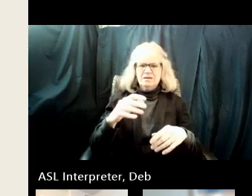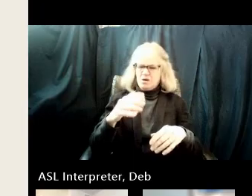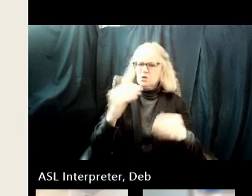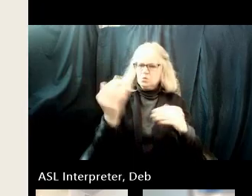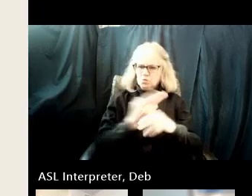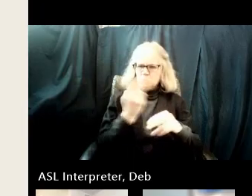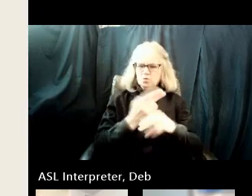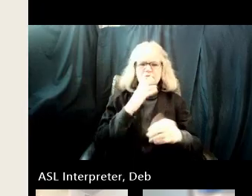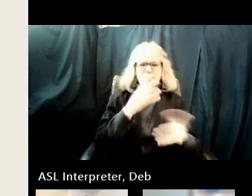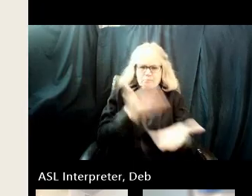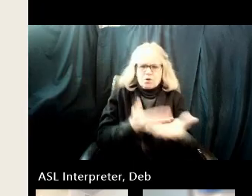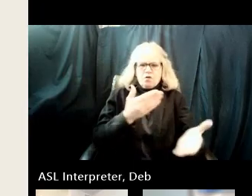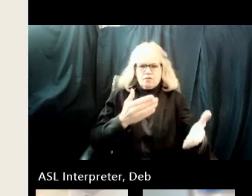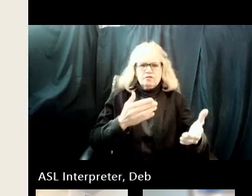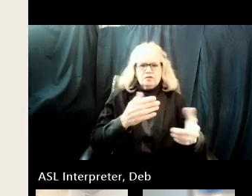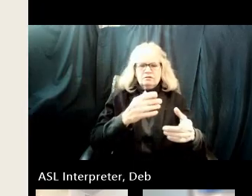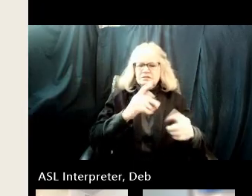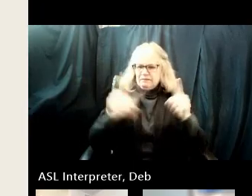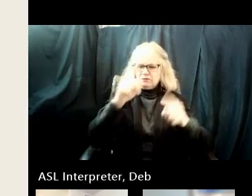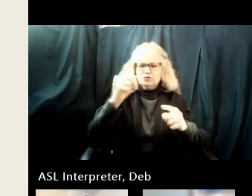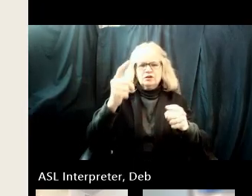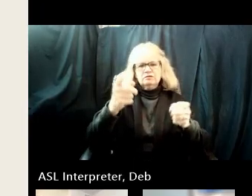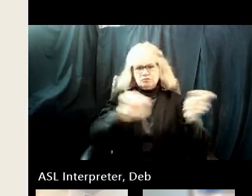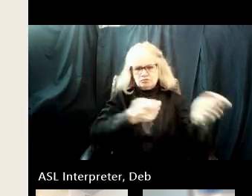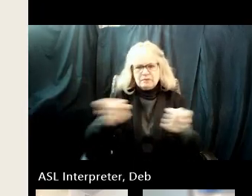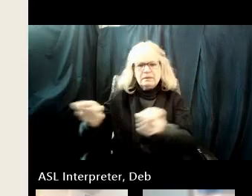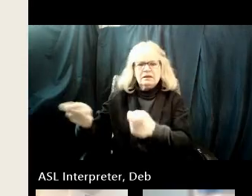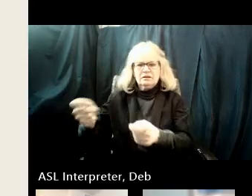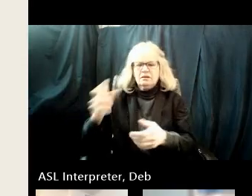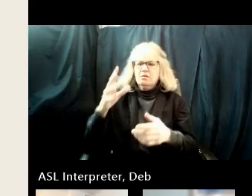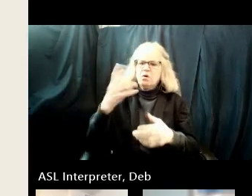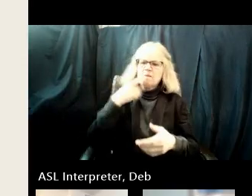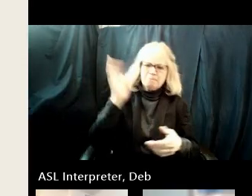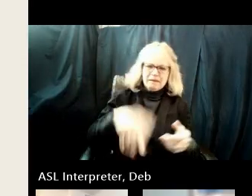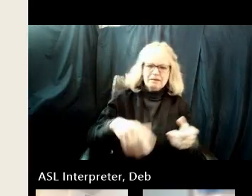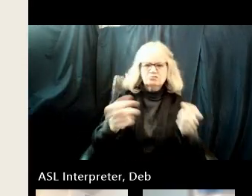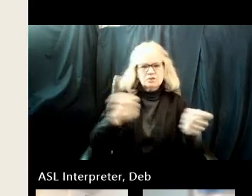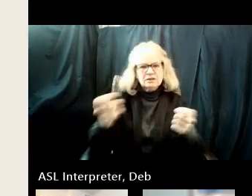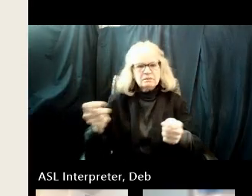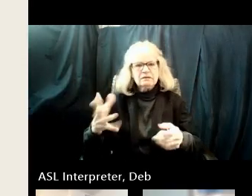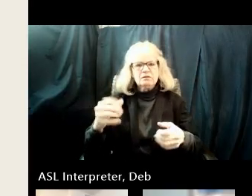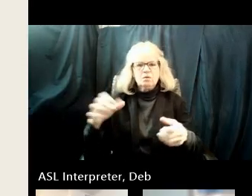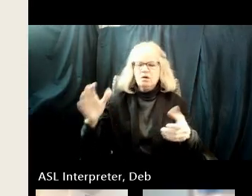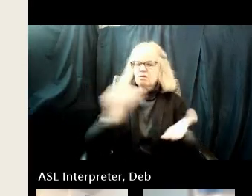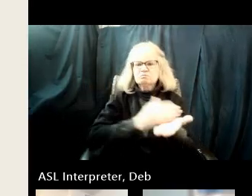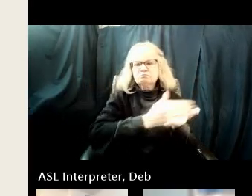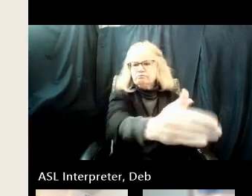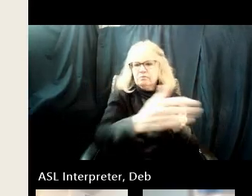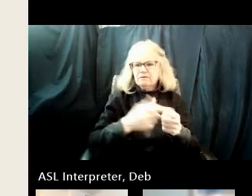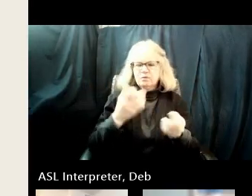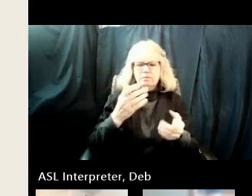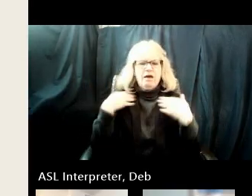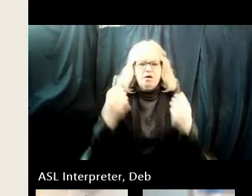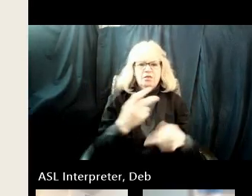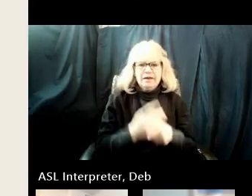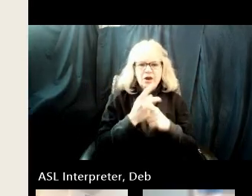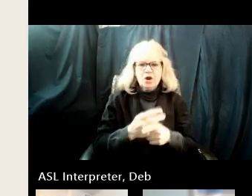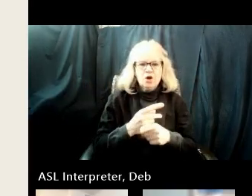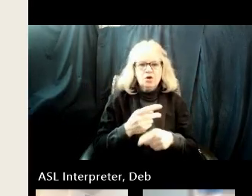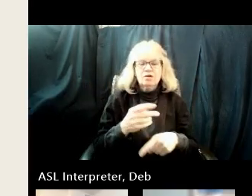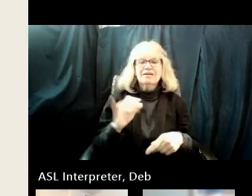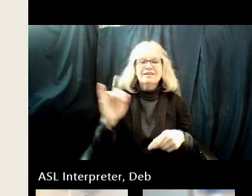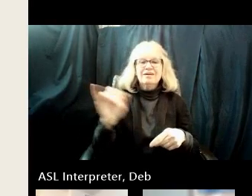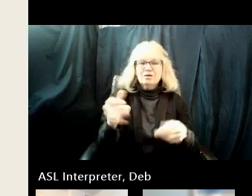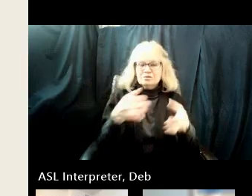complete exclusion from healthcare and services altogether. And the institutionalization of segregated health